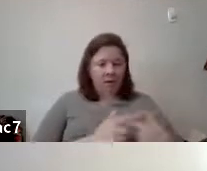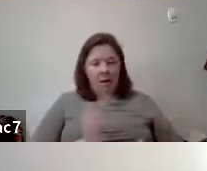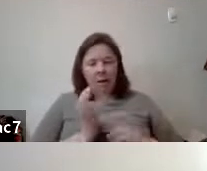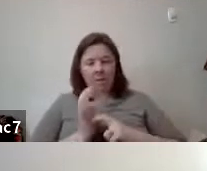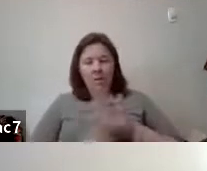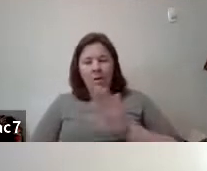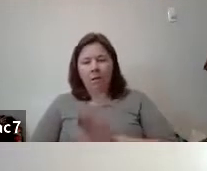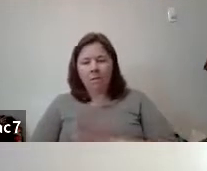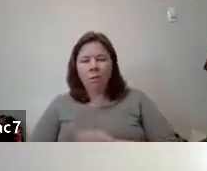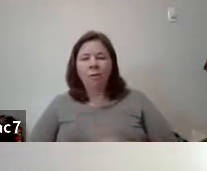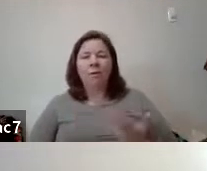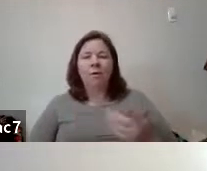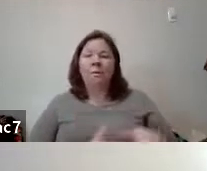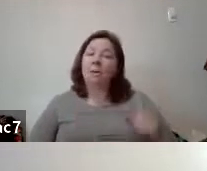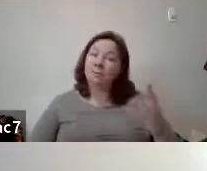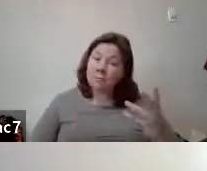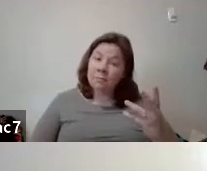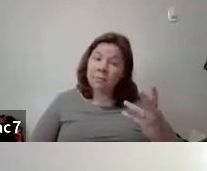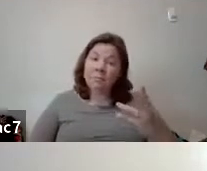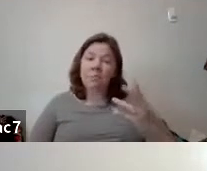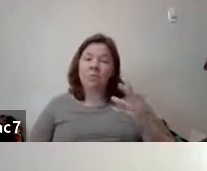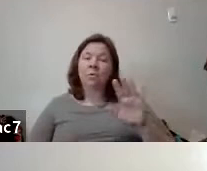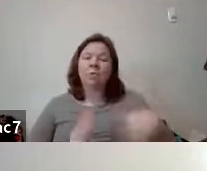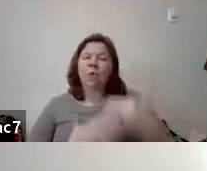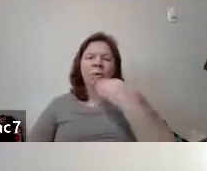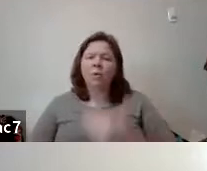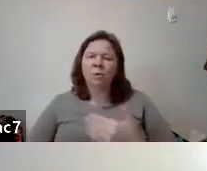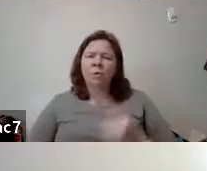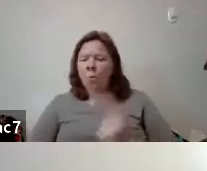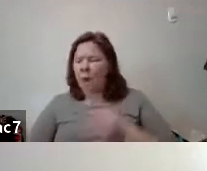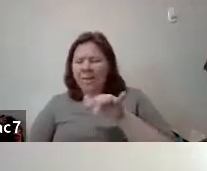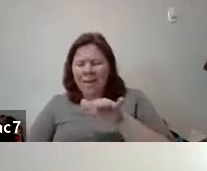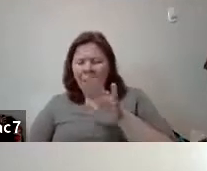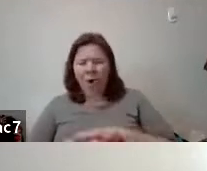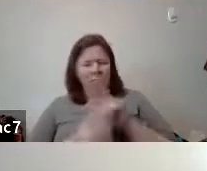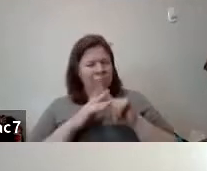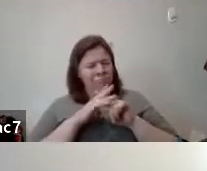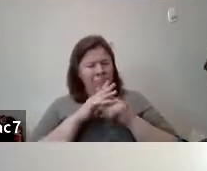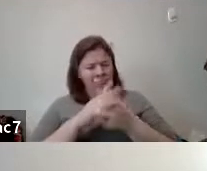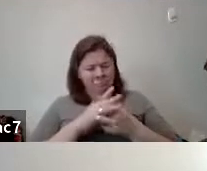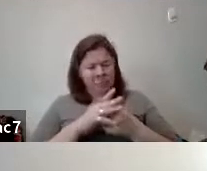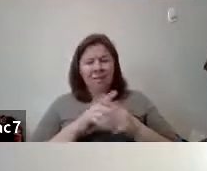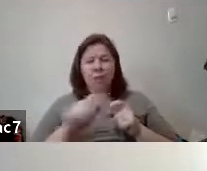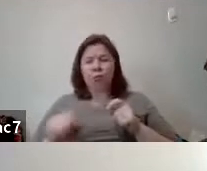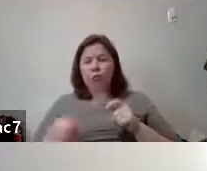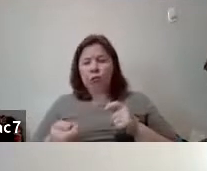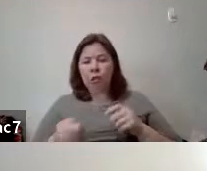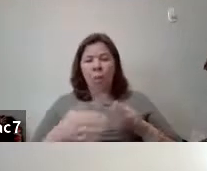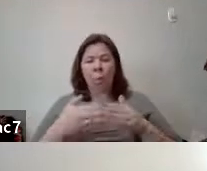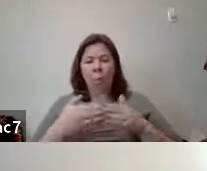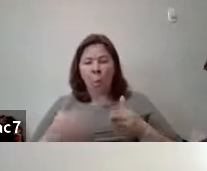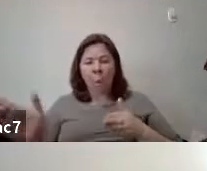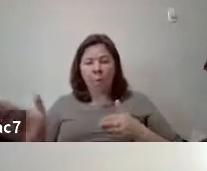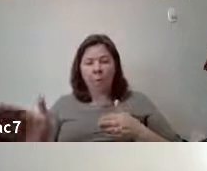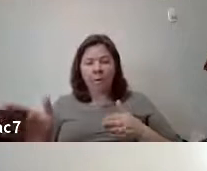in the afternoon. But, it's all good. And we are right there on the verge of turning that doorknob and,